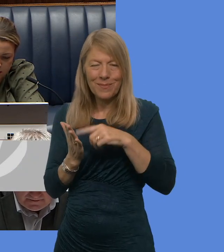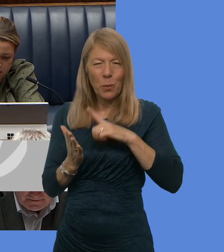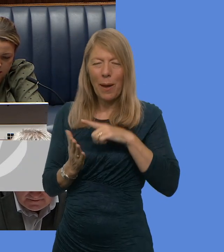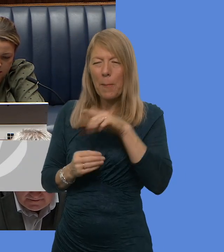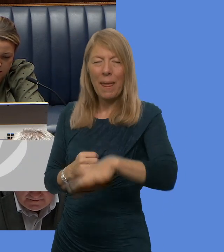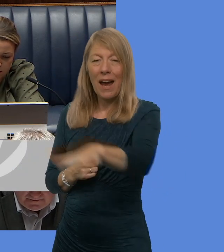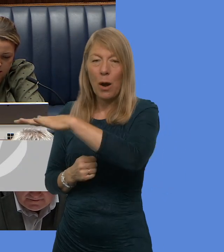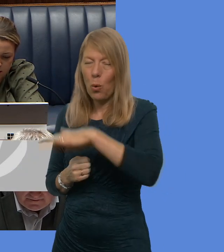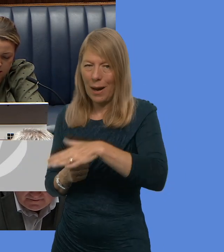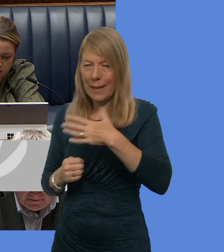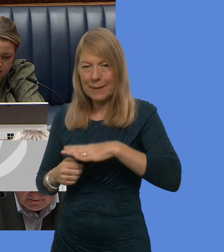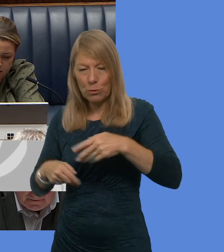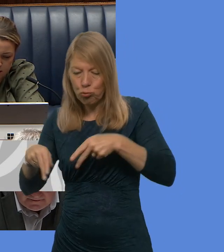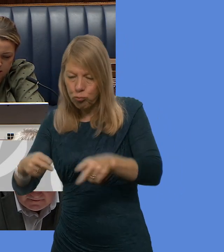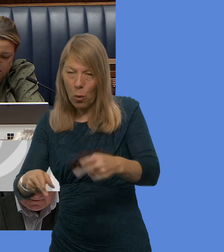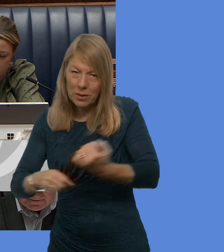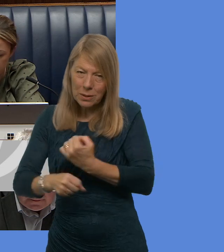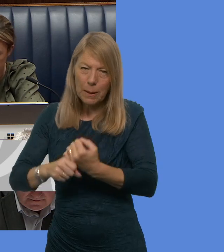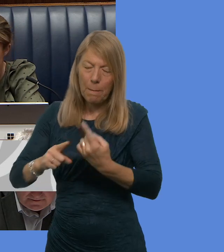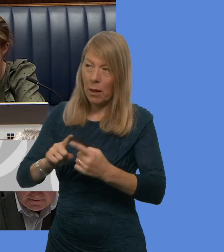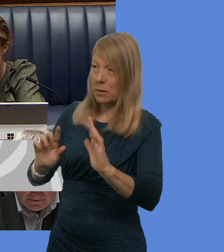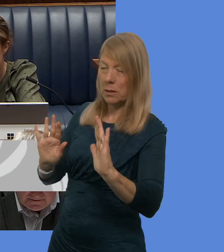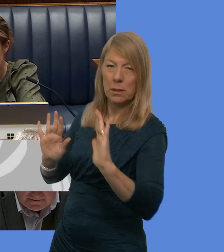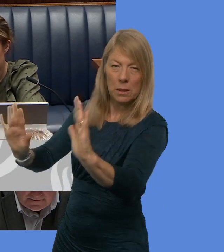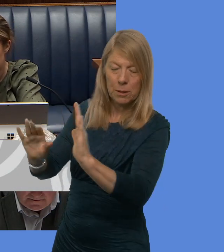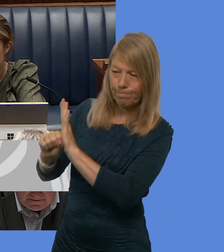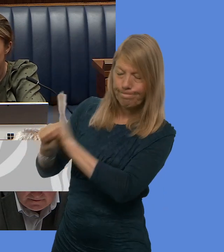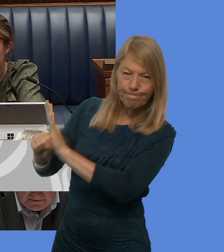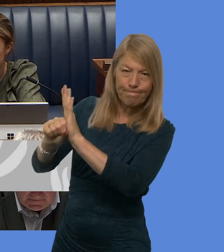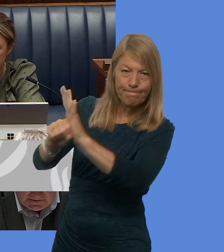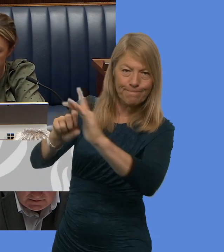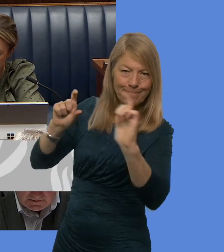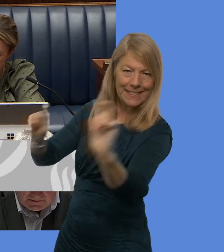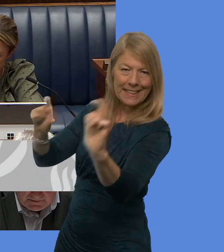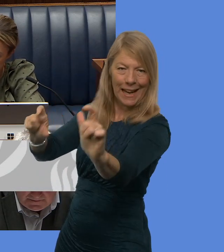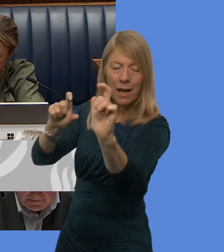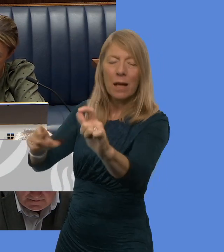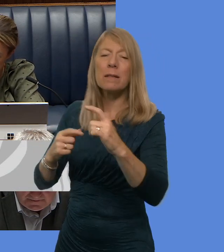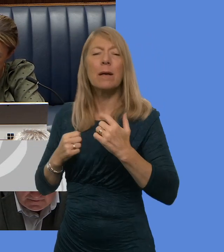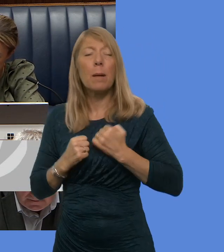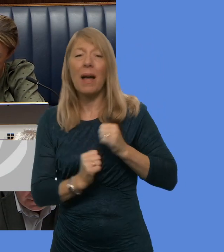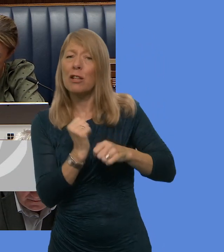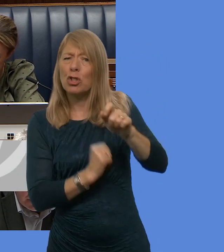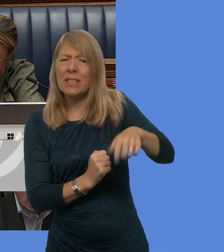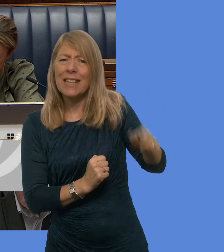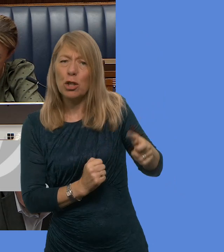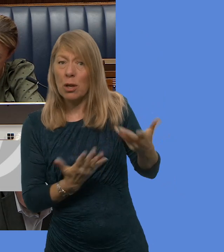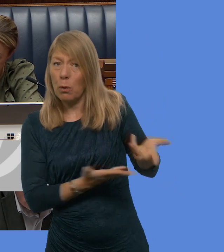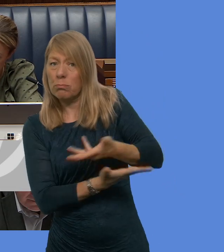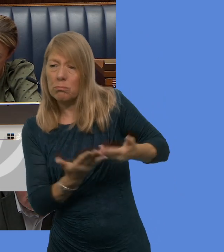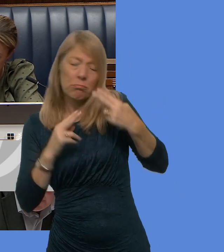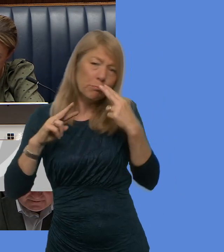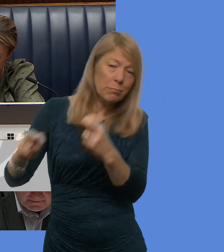So yes, my officials are continuing to work to see if we can identify a solution to that. But it does highlight, and